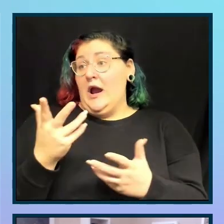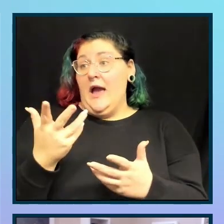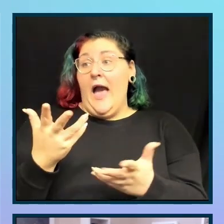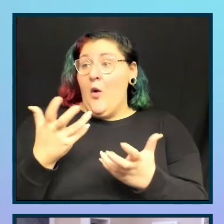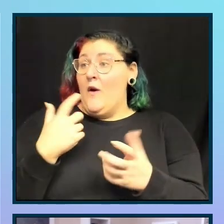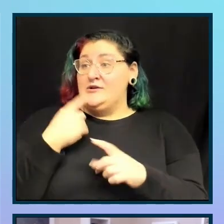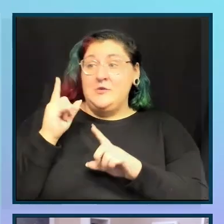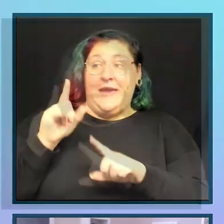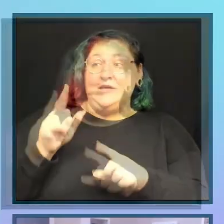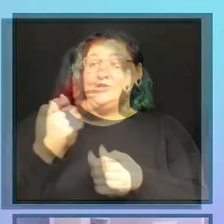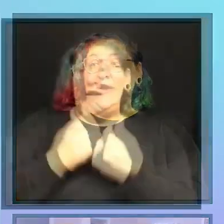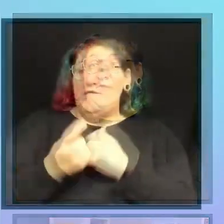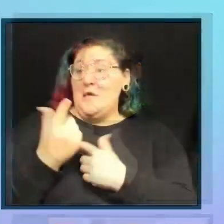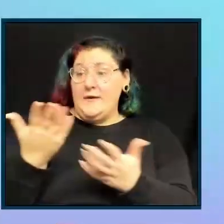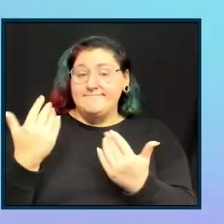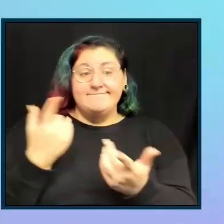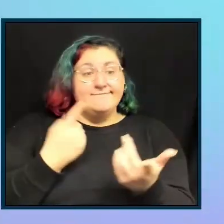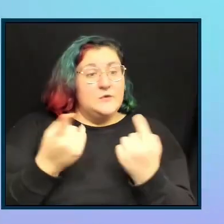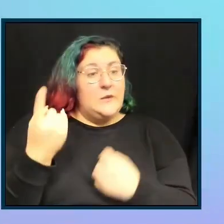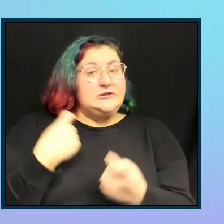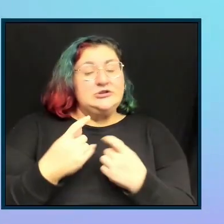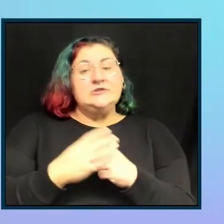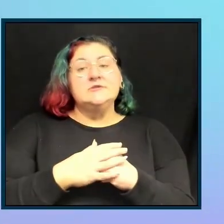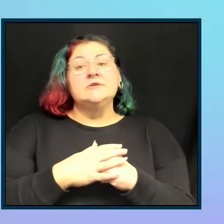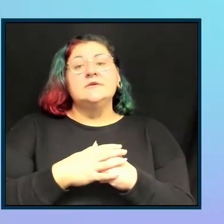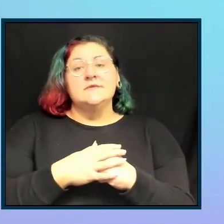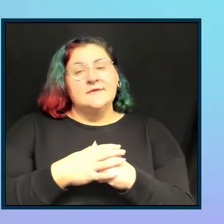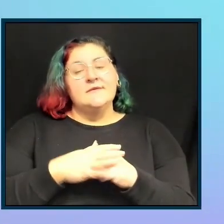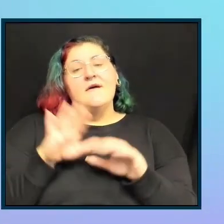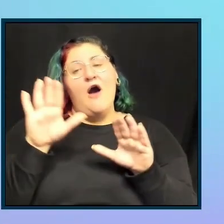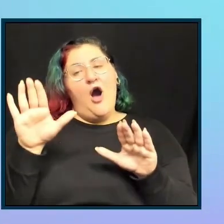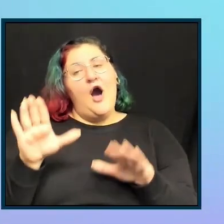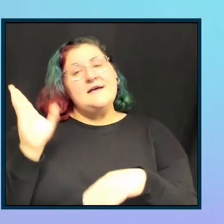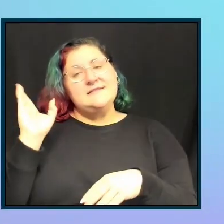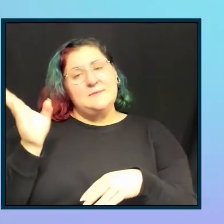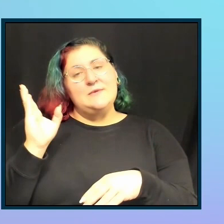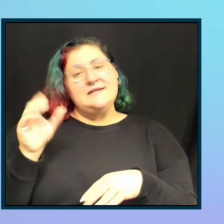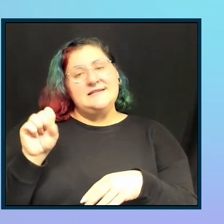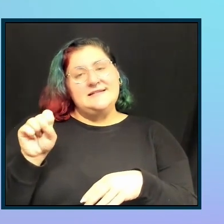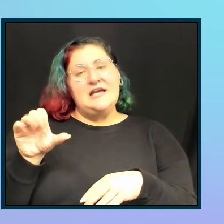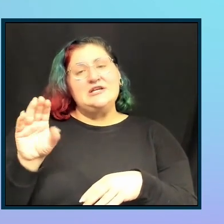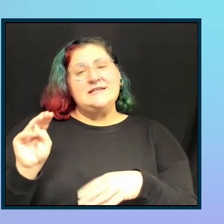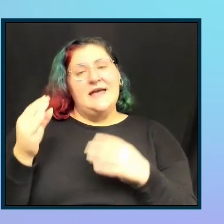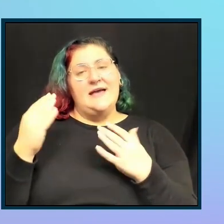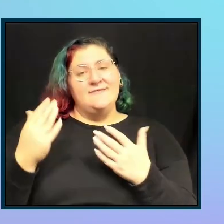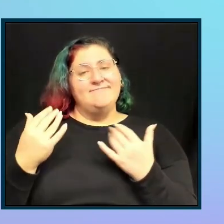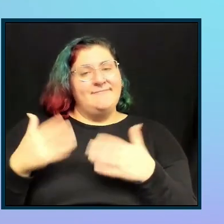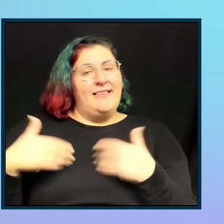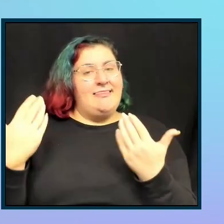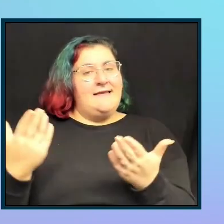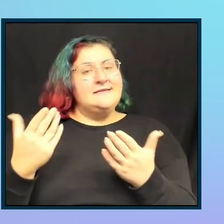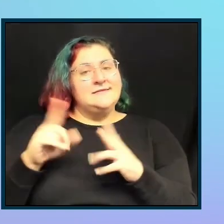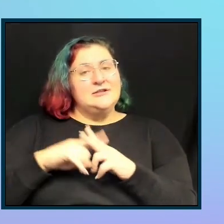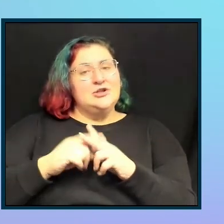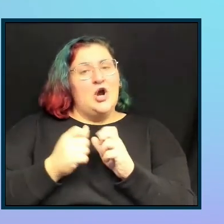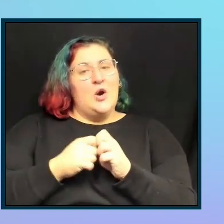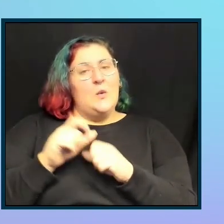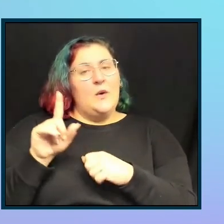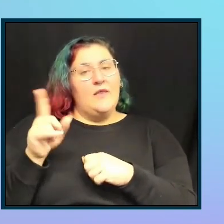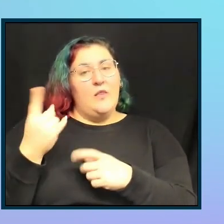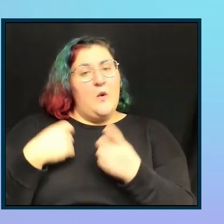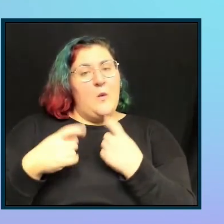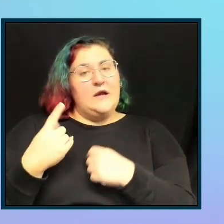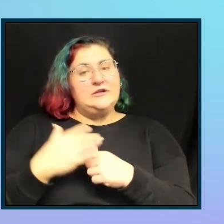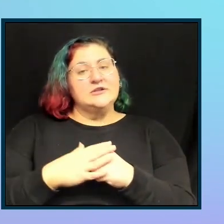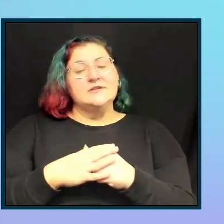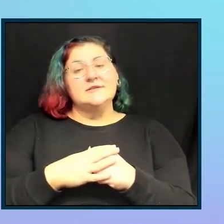Q&A. All right, awesome presentation, Sam. Let's get into those questions. So first off, this is from